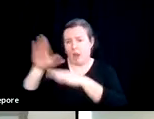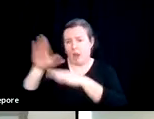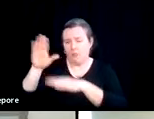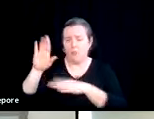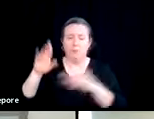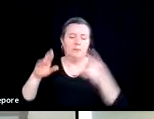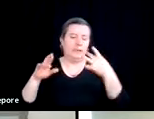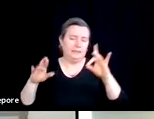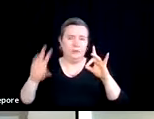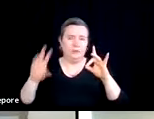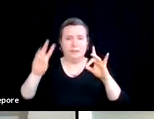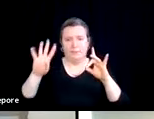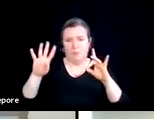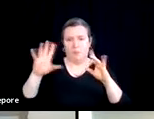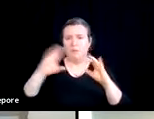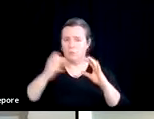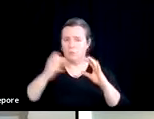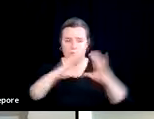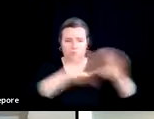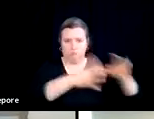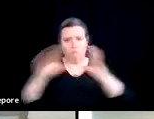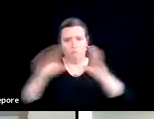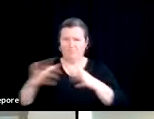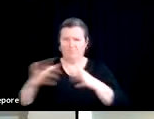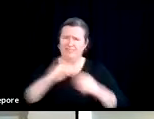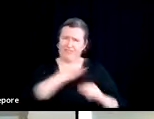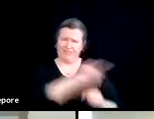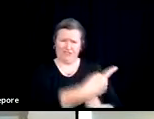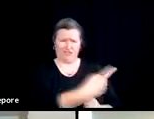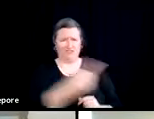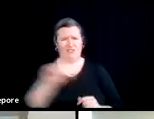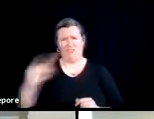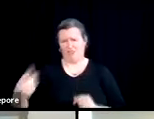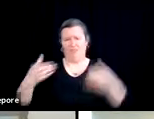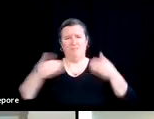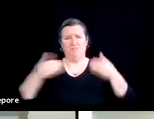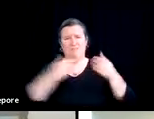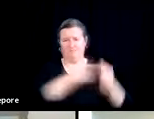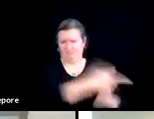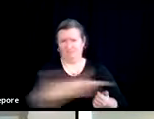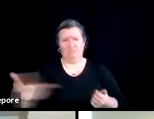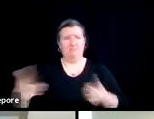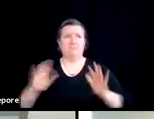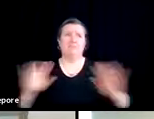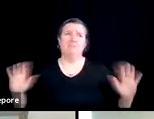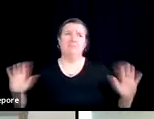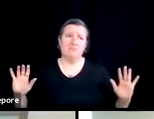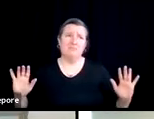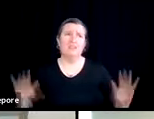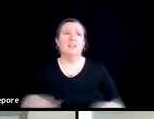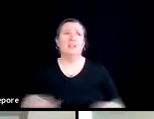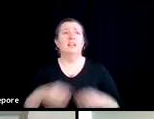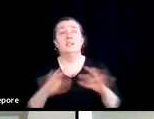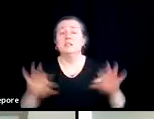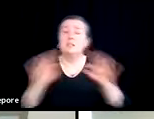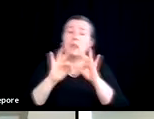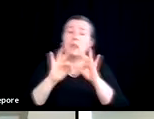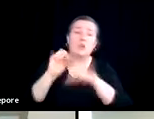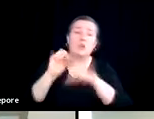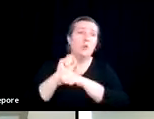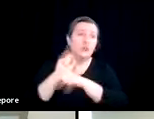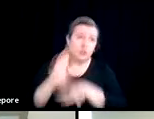conditions. And then we also know that educators and essential workers are the next wave. And remember,